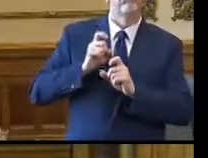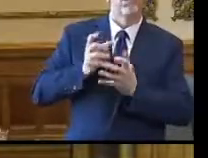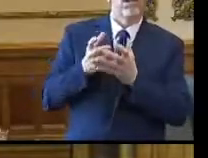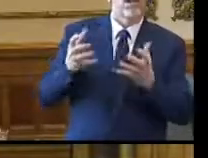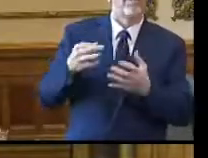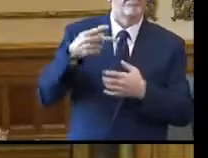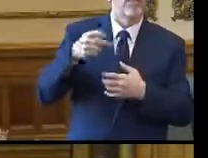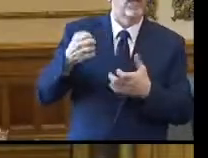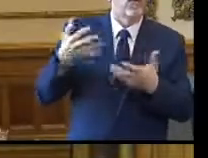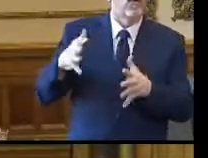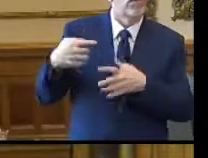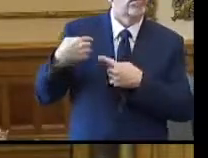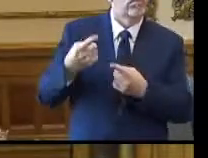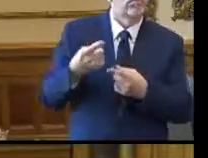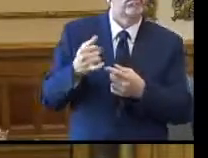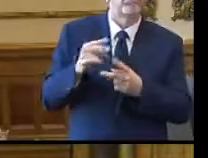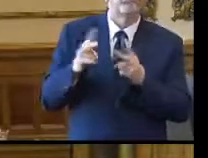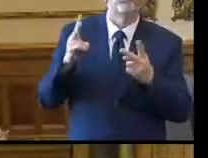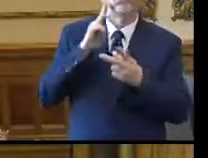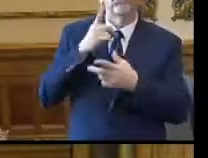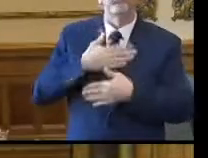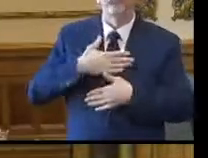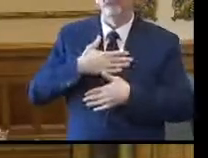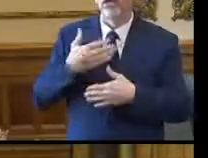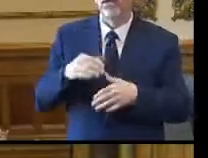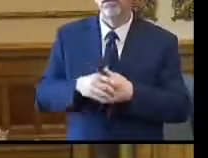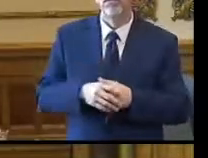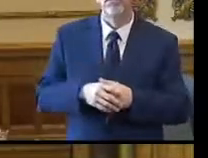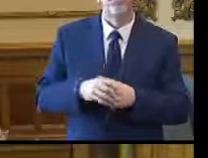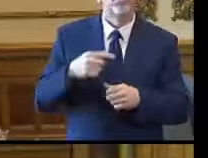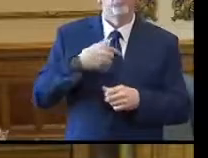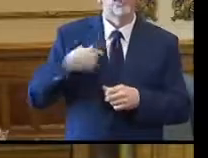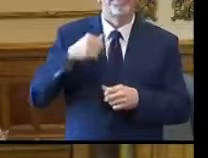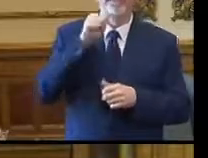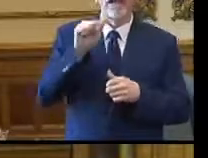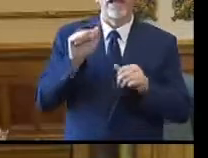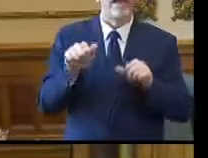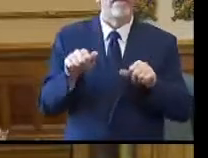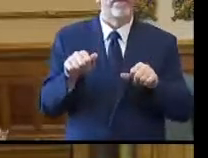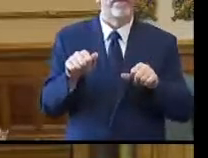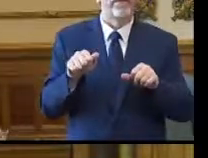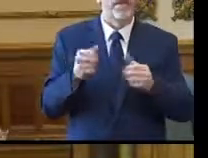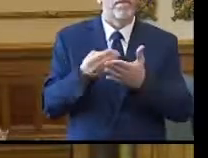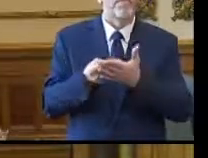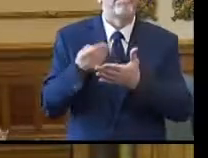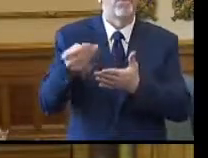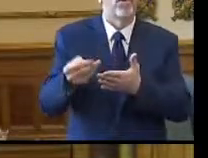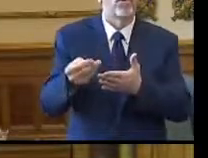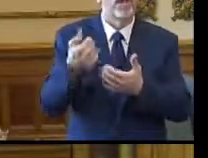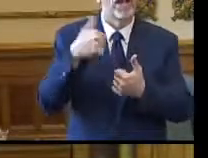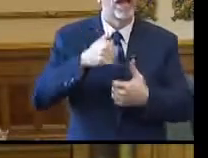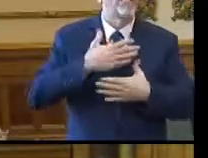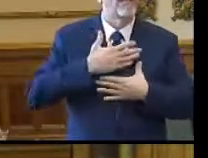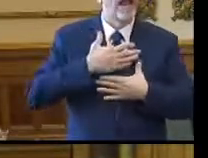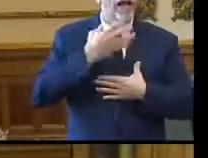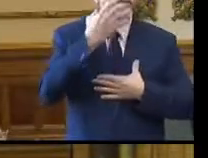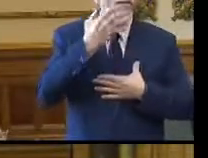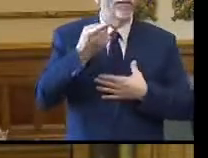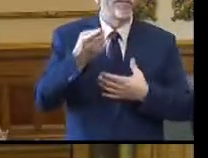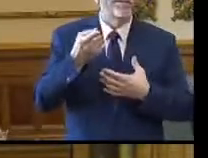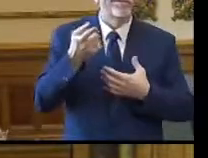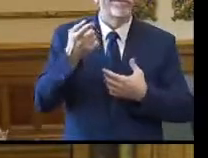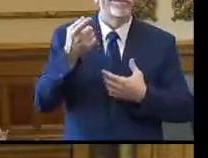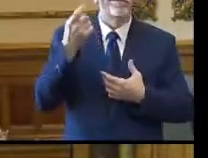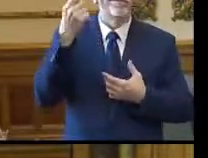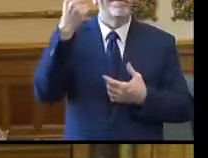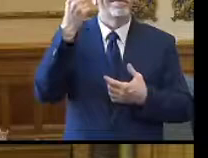of PPEs, which has been very much appreciated. We have not been able to purchase any ventilators with the concept